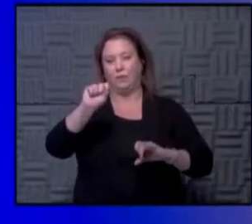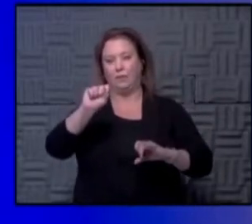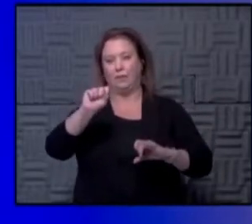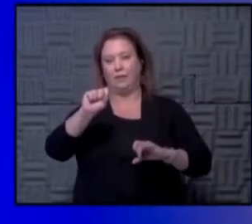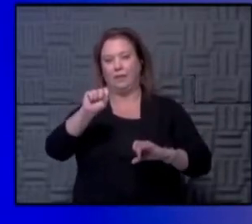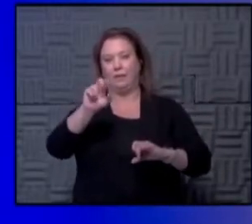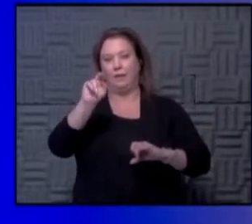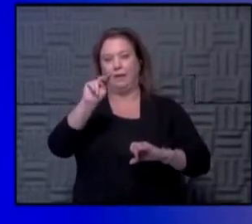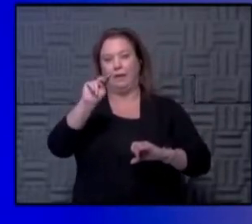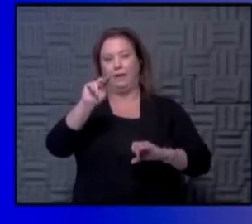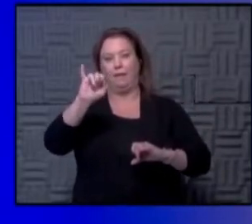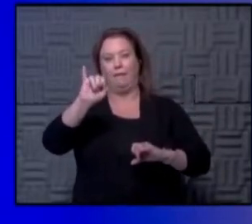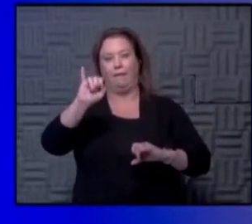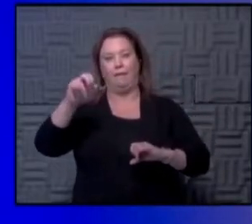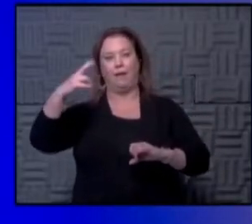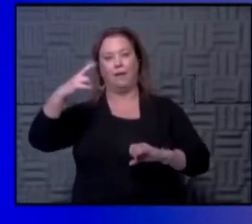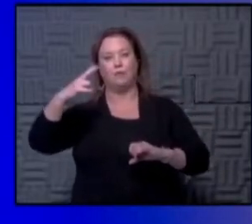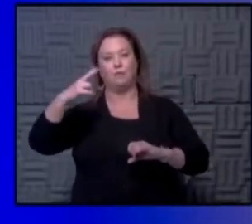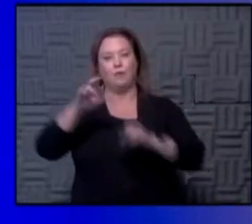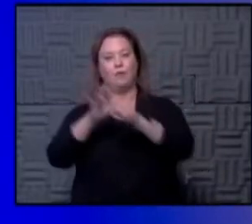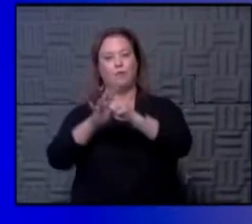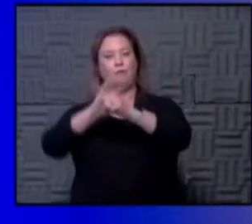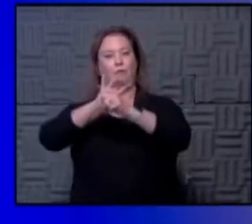the NIH COVID treatment guidelines.